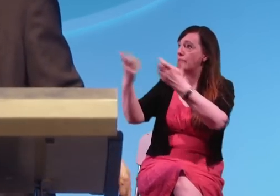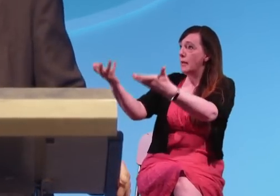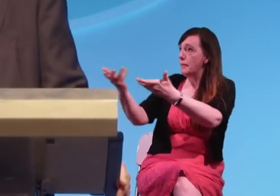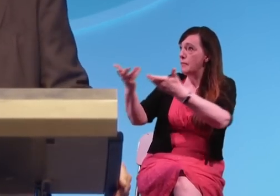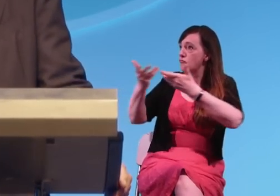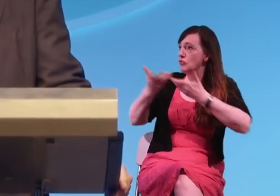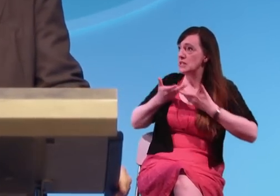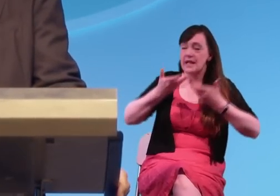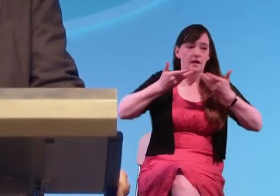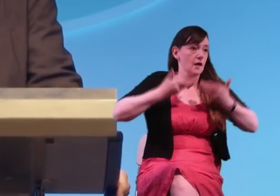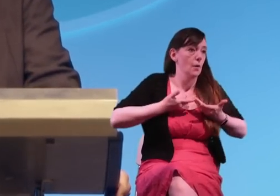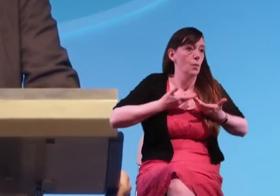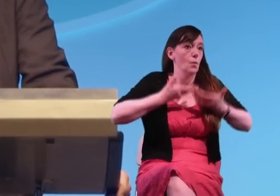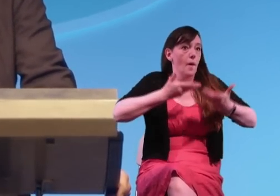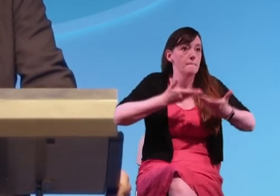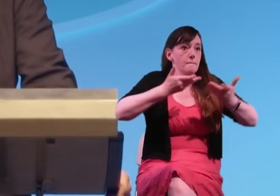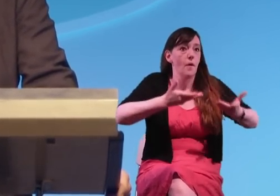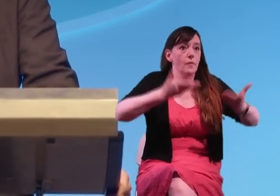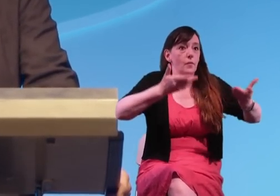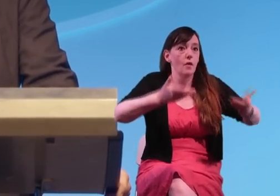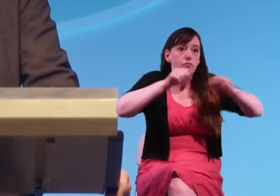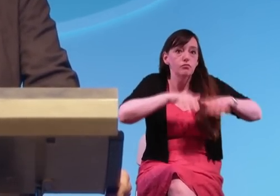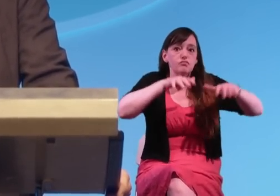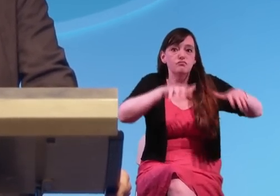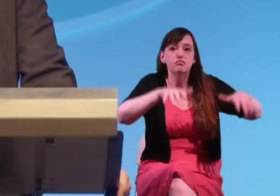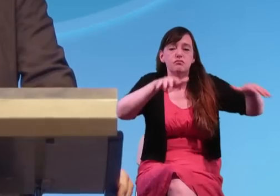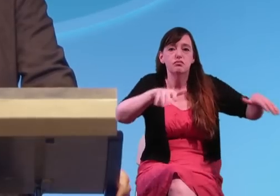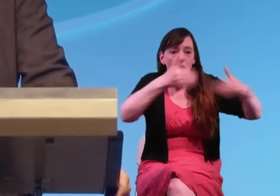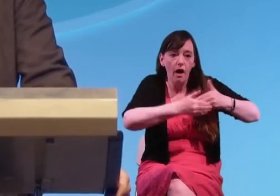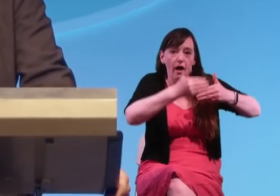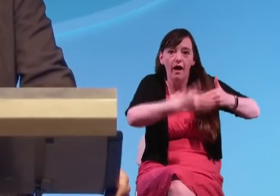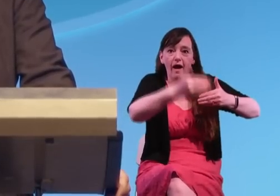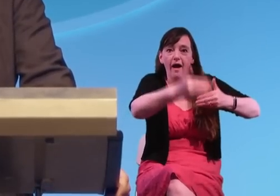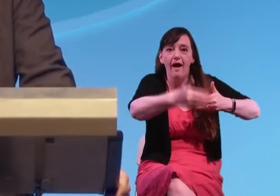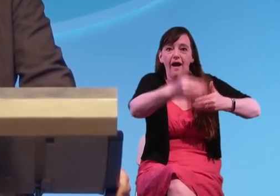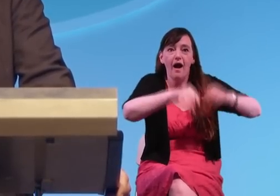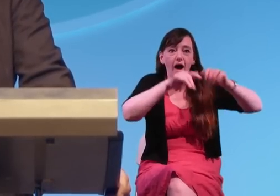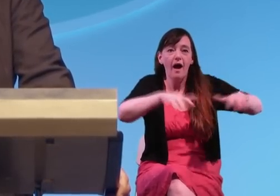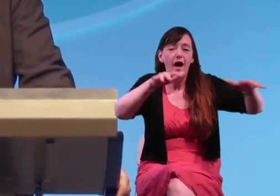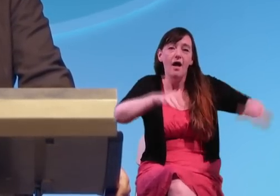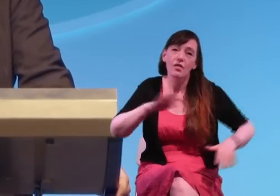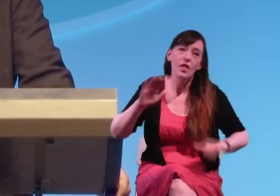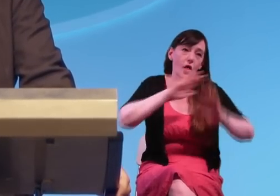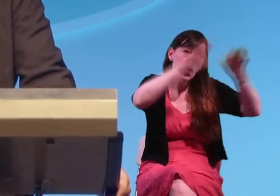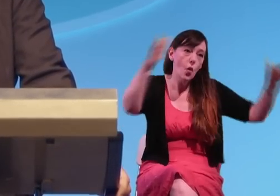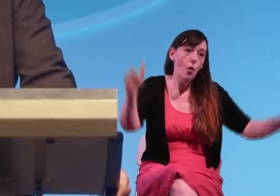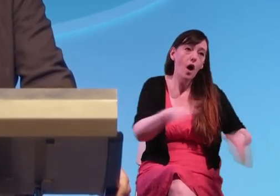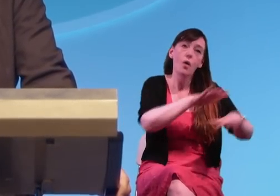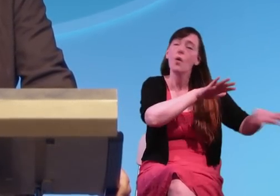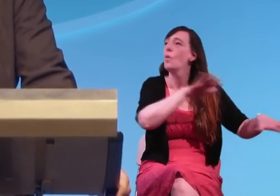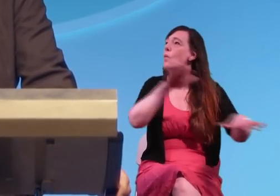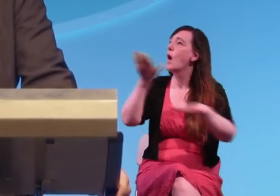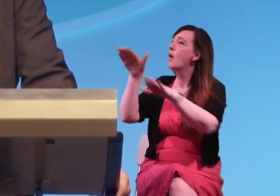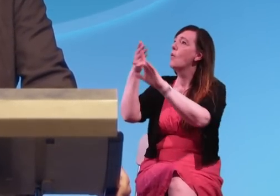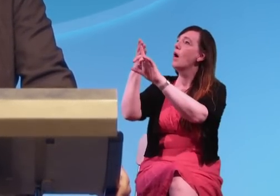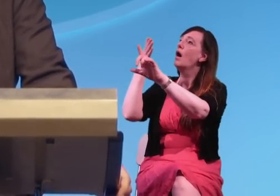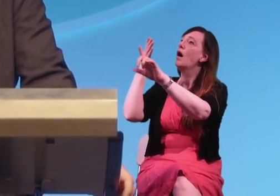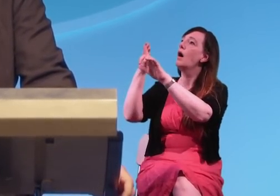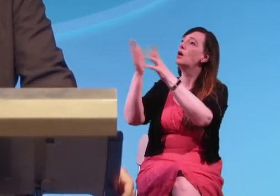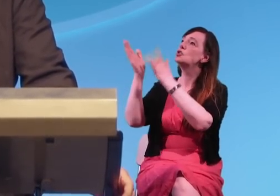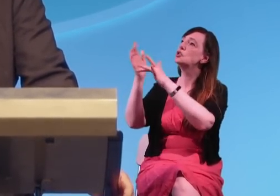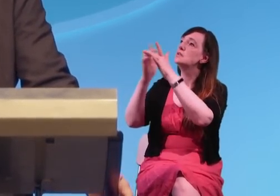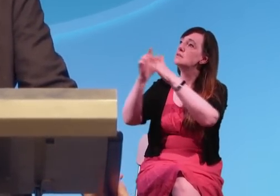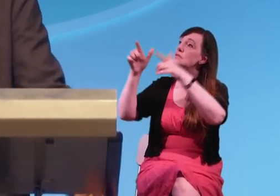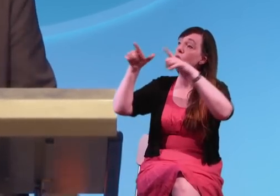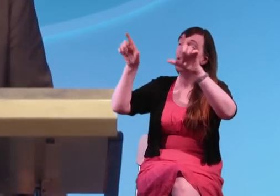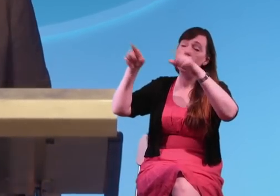so shared widely by the coming generations, that the whole world will know that Jesus Christ is Lord. And again, I say